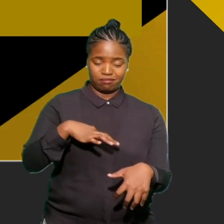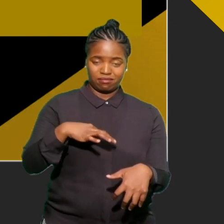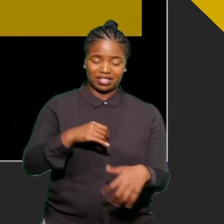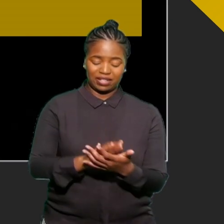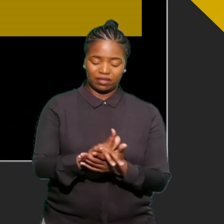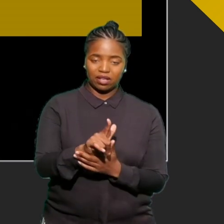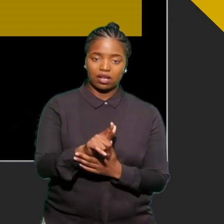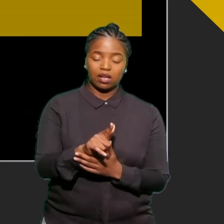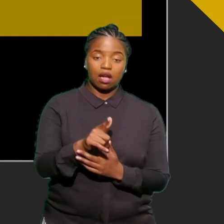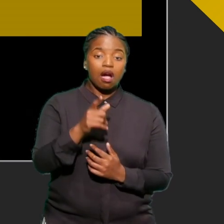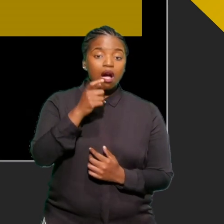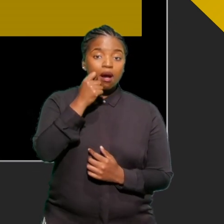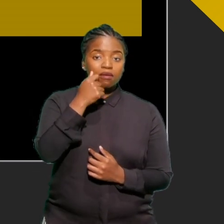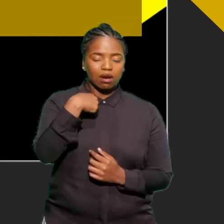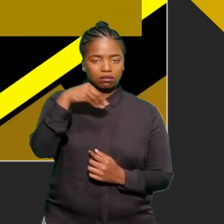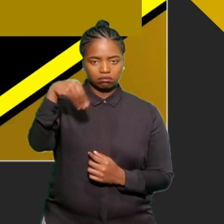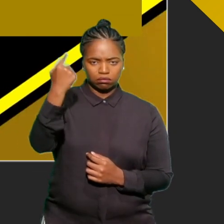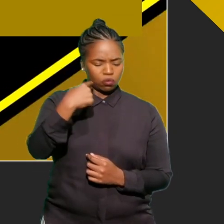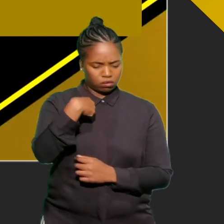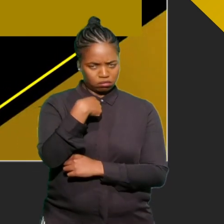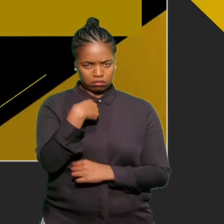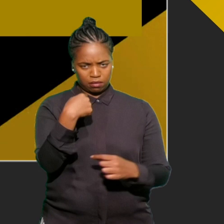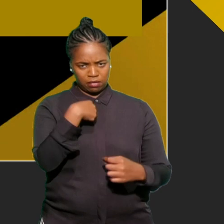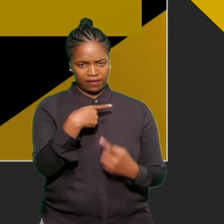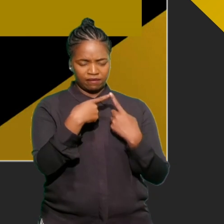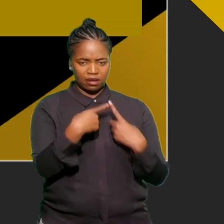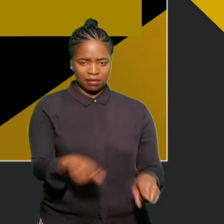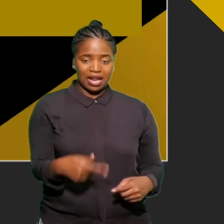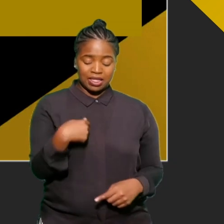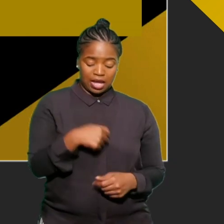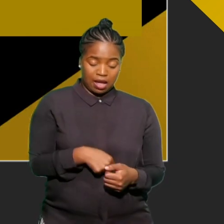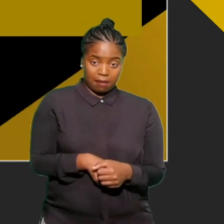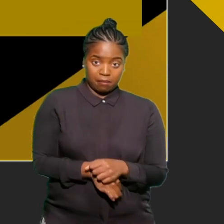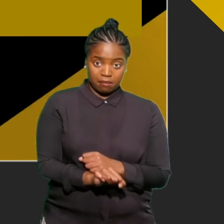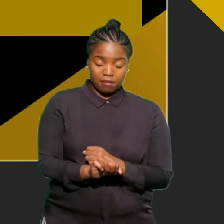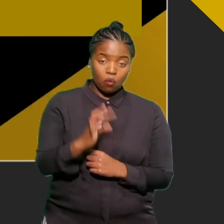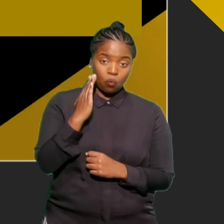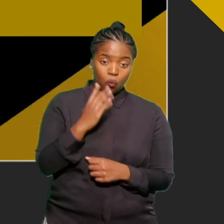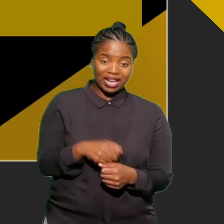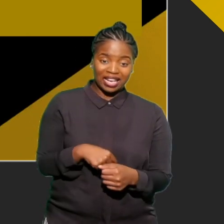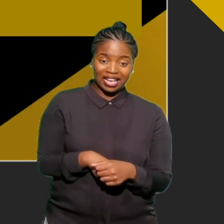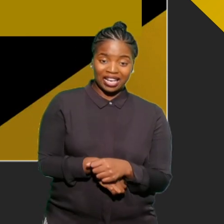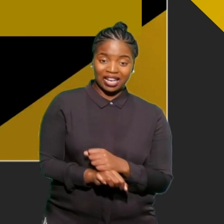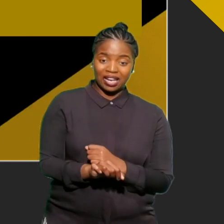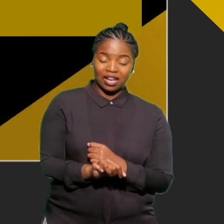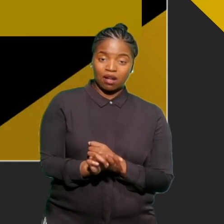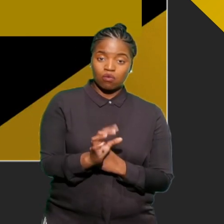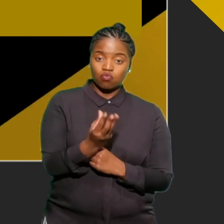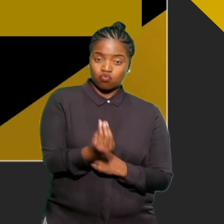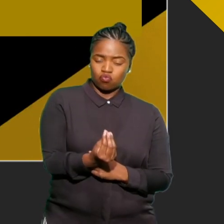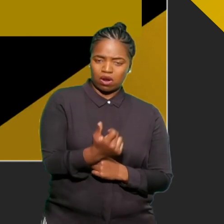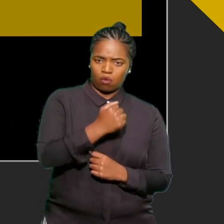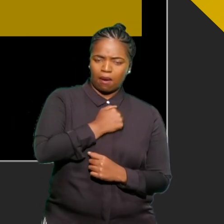My boyfriend was too old then, and he said he did not impregnate me. Then the paper, and the time the paper umtana as a